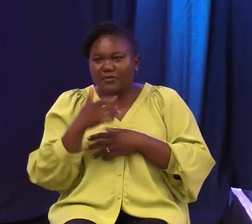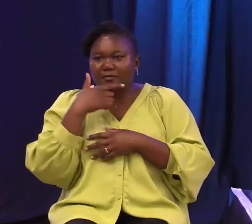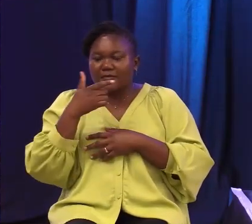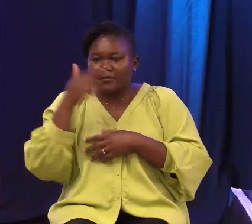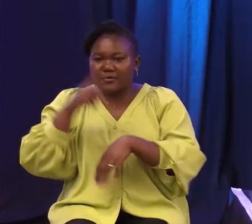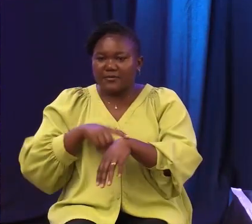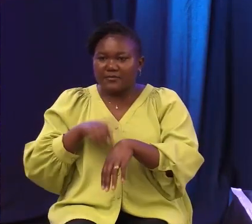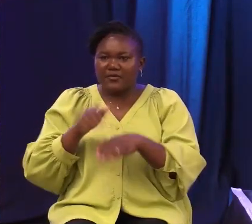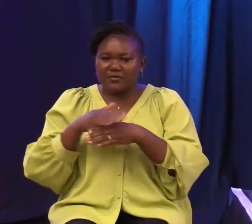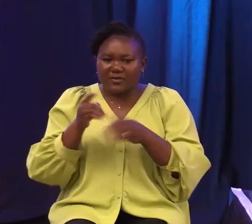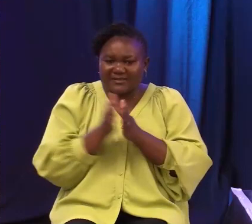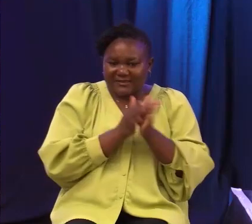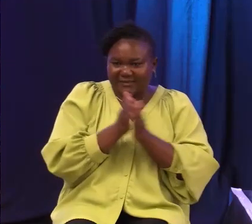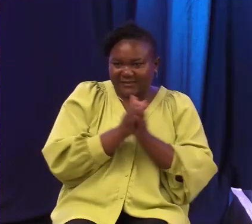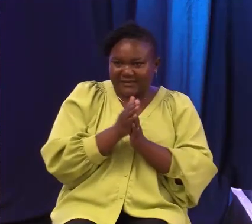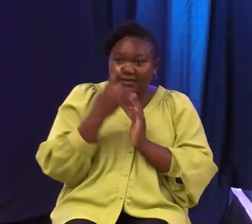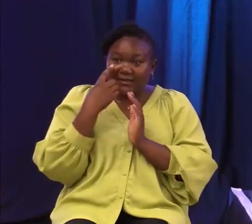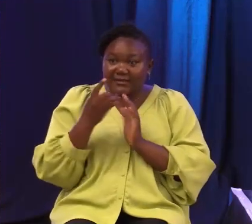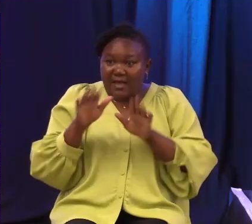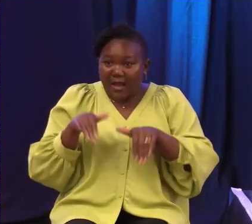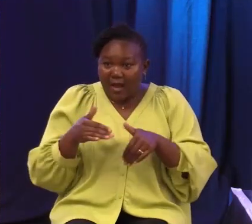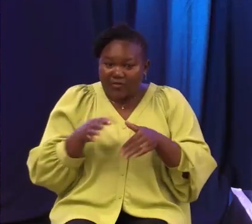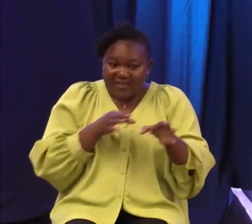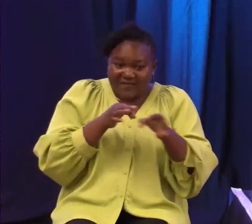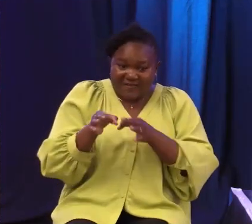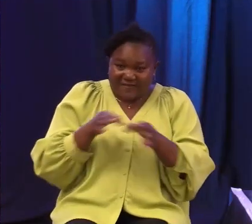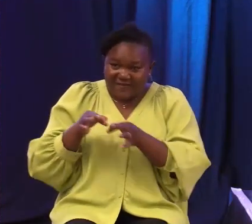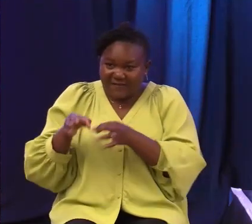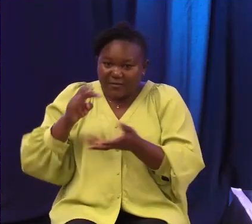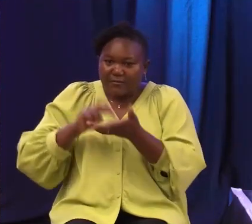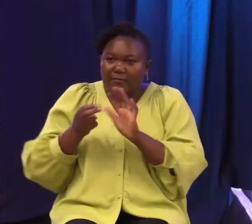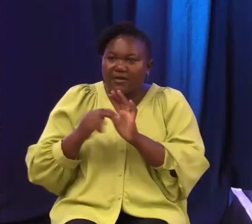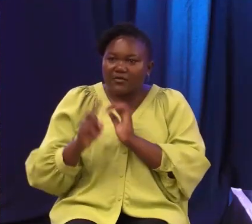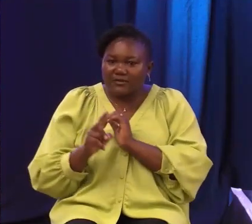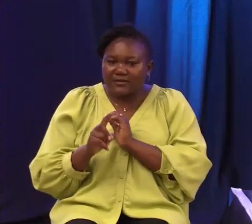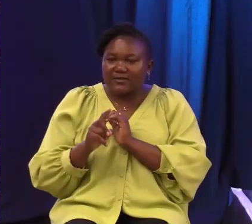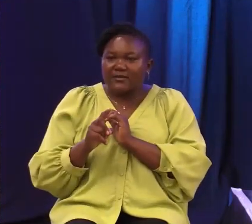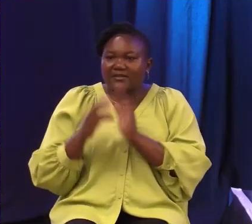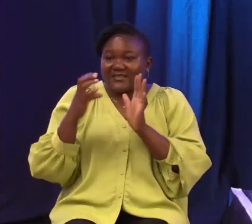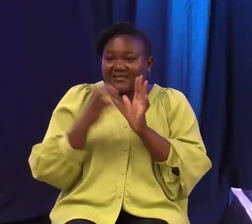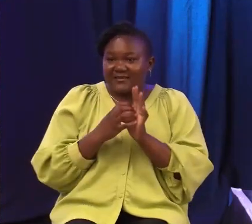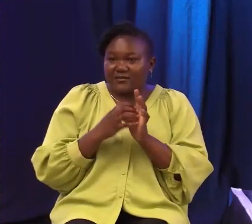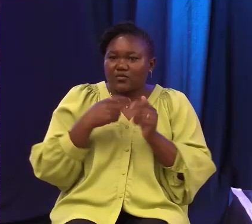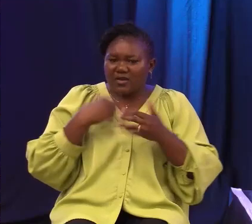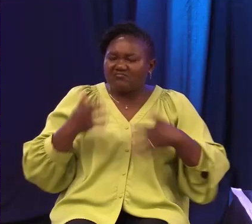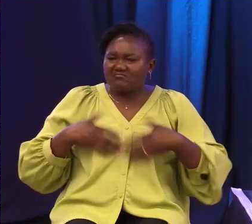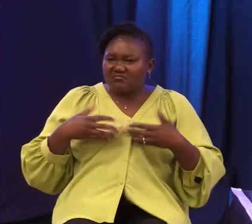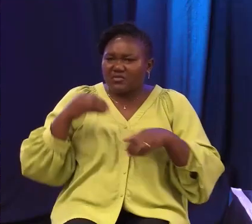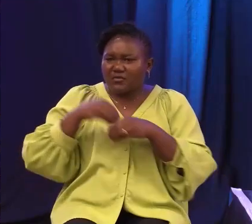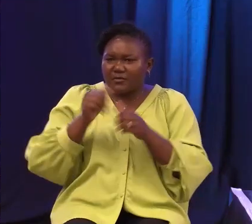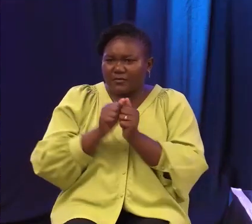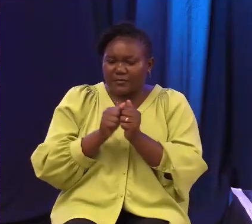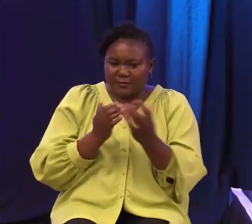because it was so interesting to see how they interpreted the act, what it means to them, and we are very grateful for all the